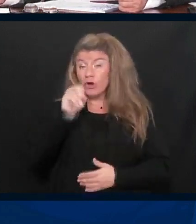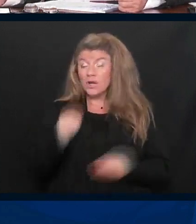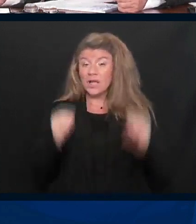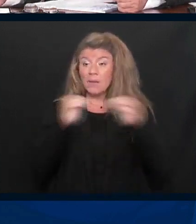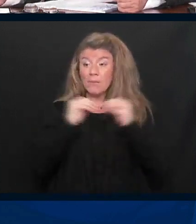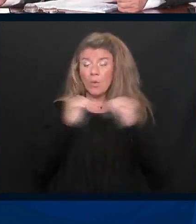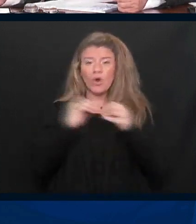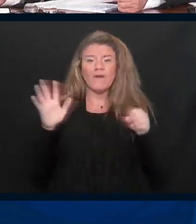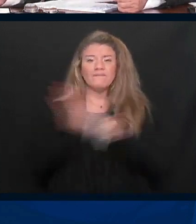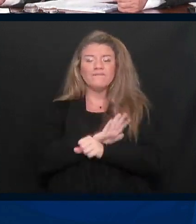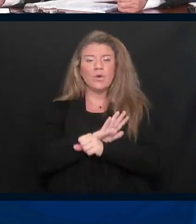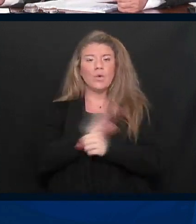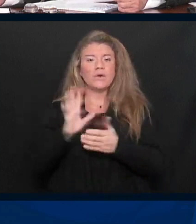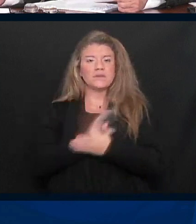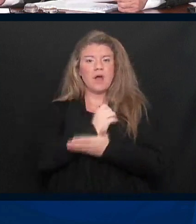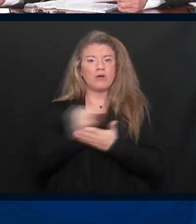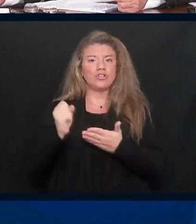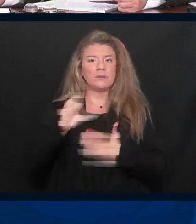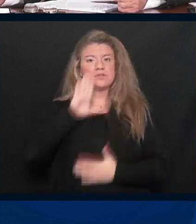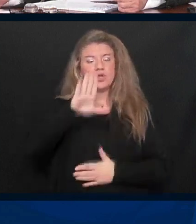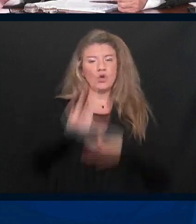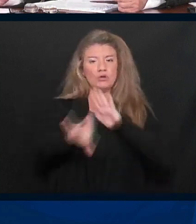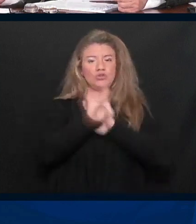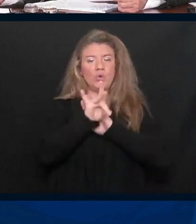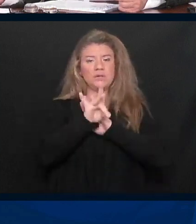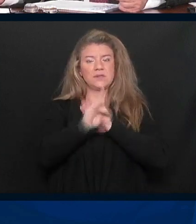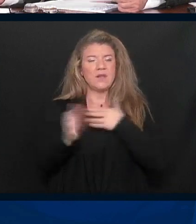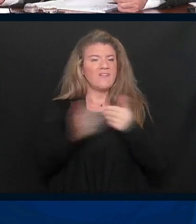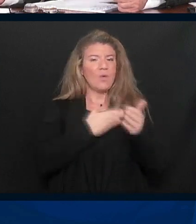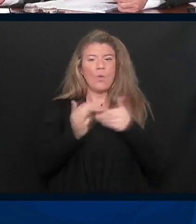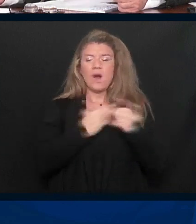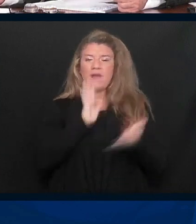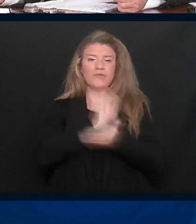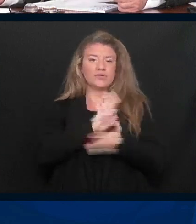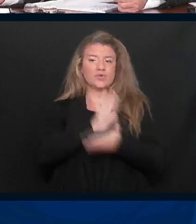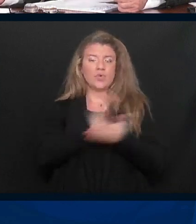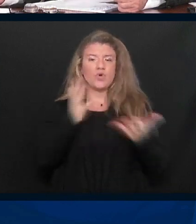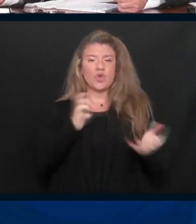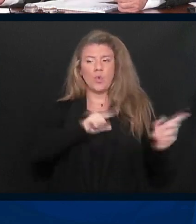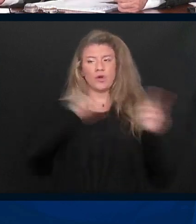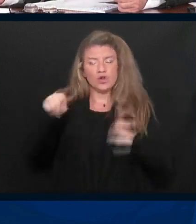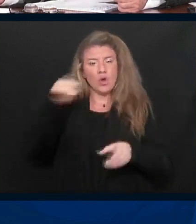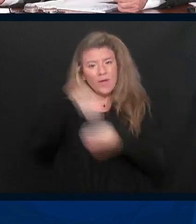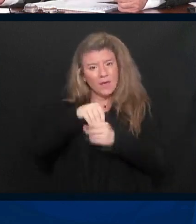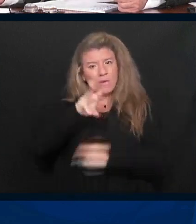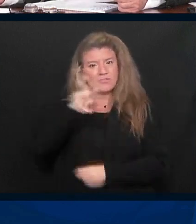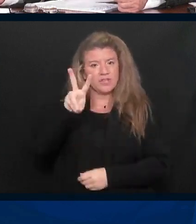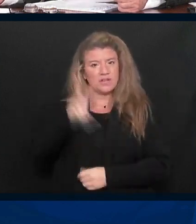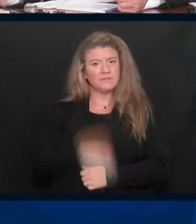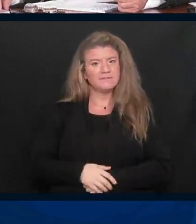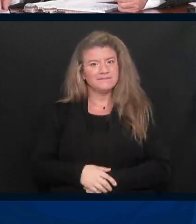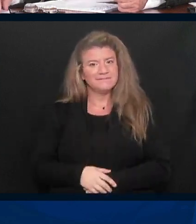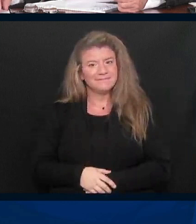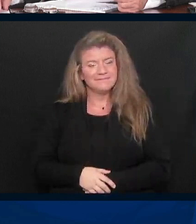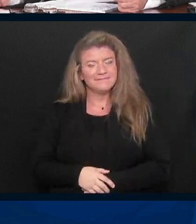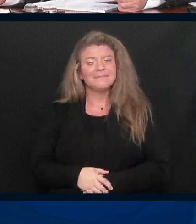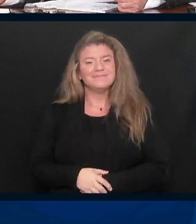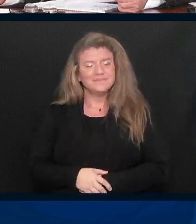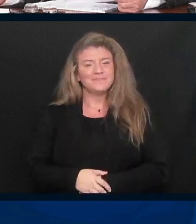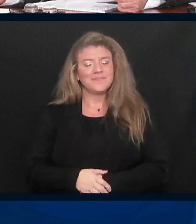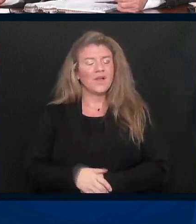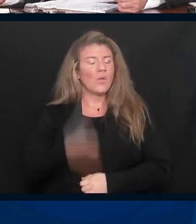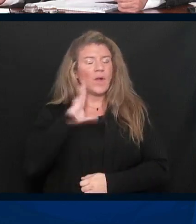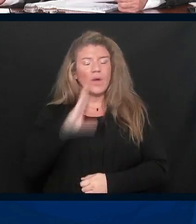full scholarships to your choice of whatever institution you want it to be in West Virginia. We're going